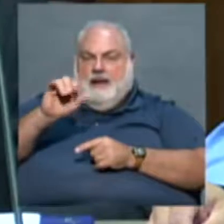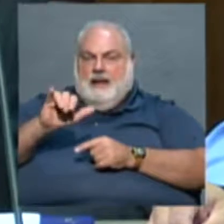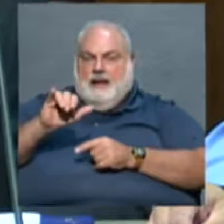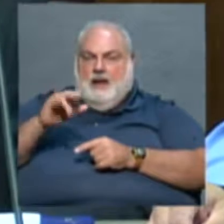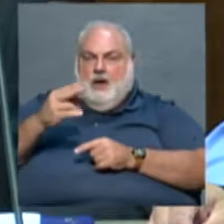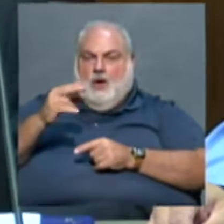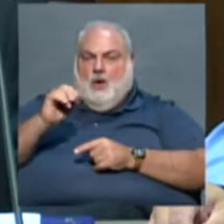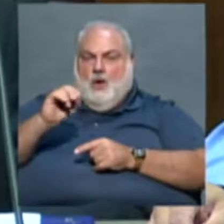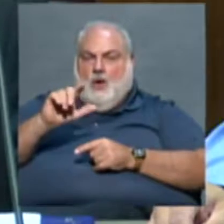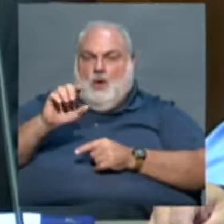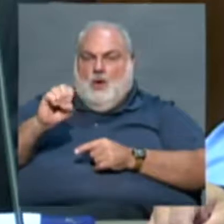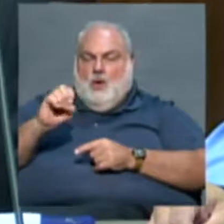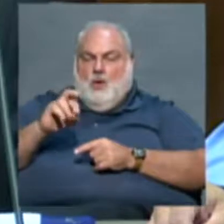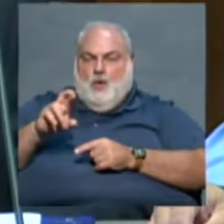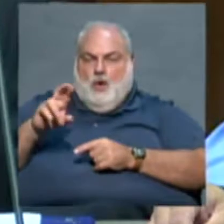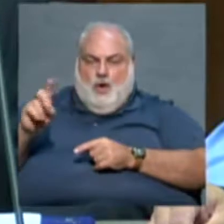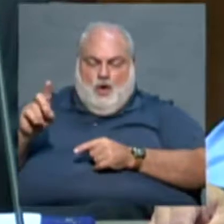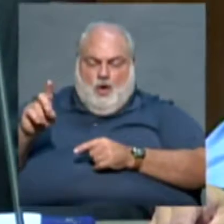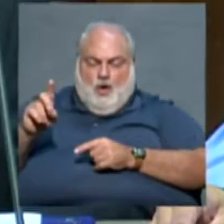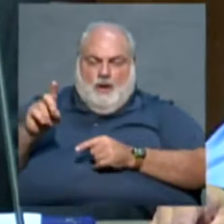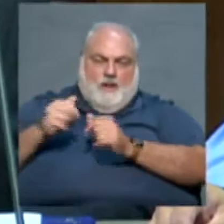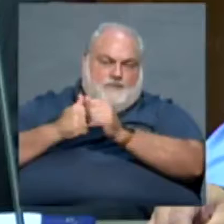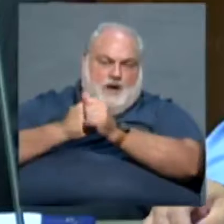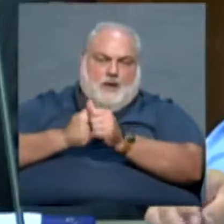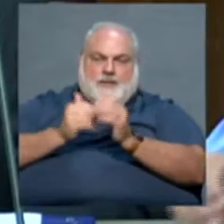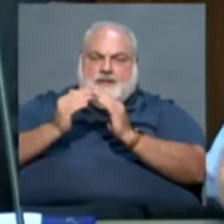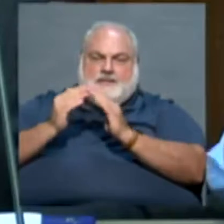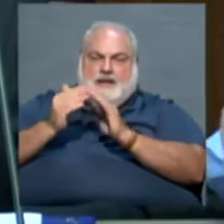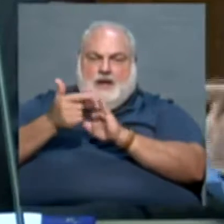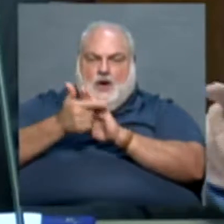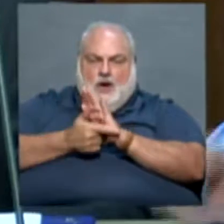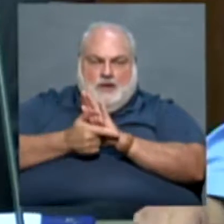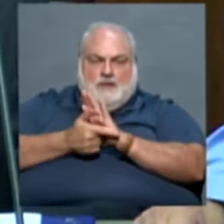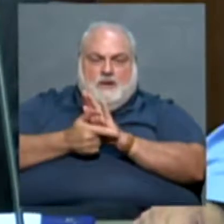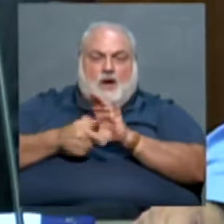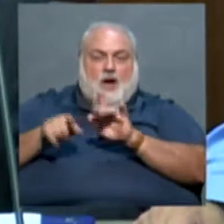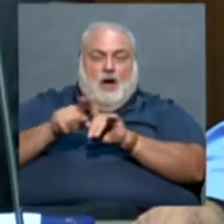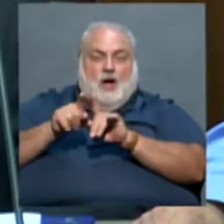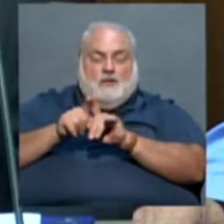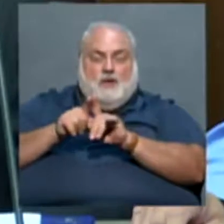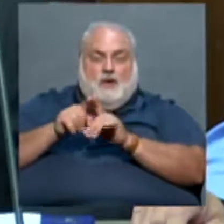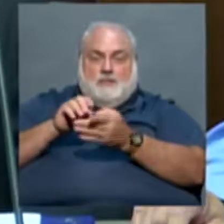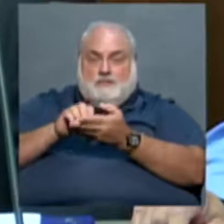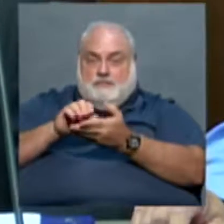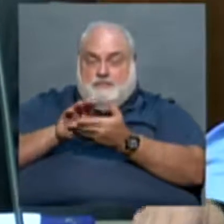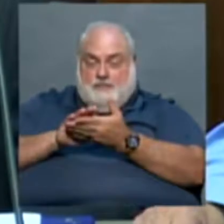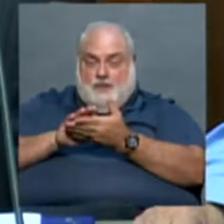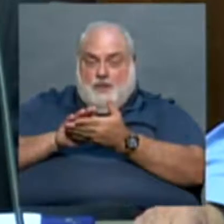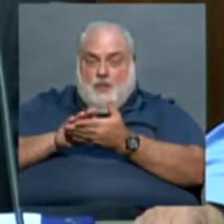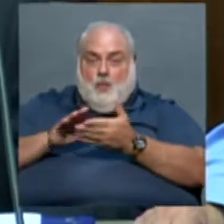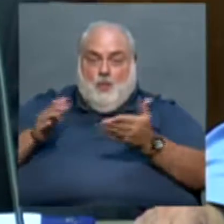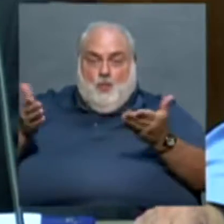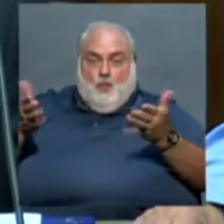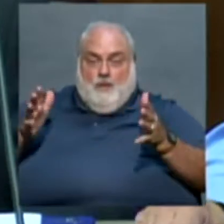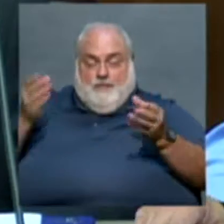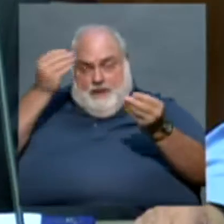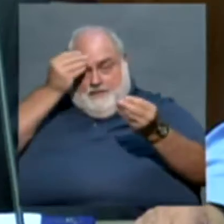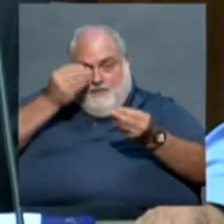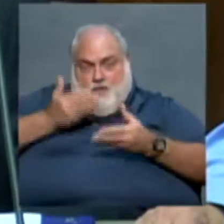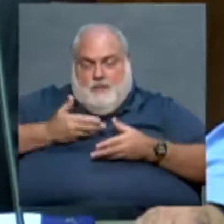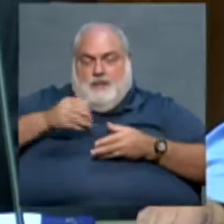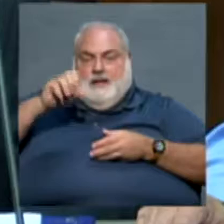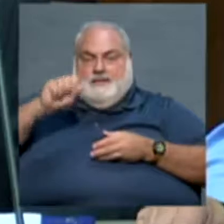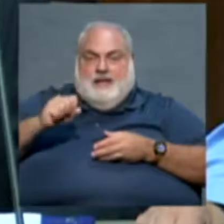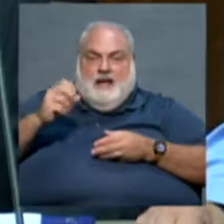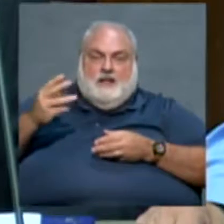Section 3654E4 of the city zoning ordinance. Also, note of public record, we have been informed that